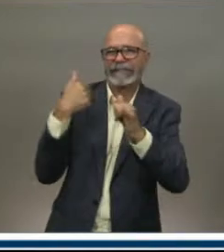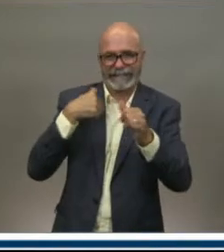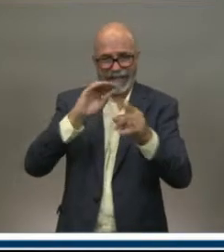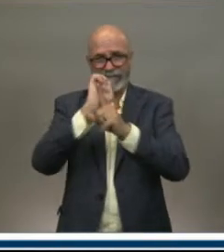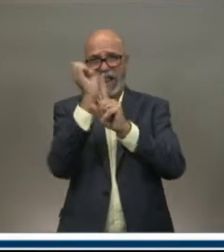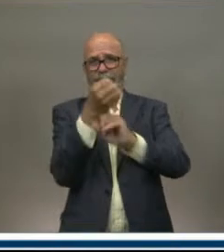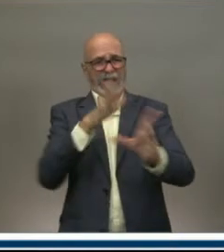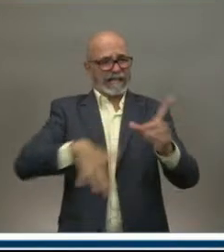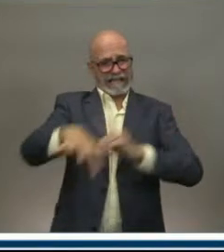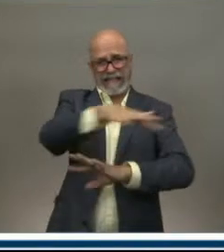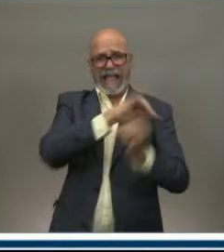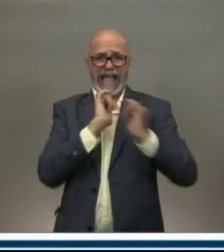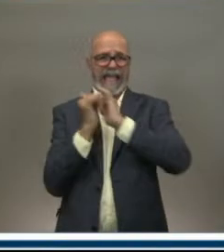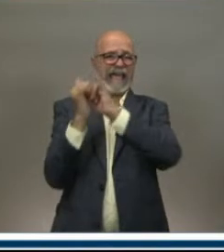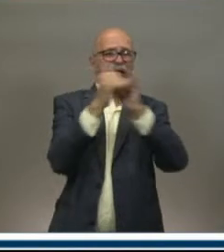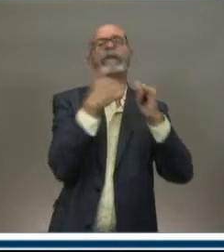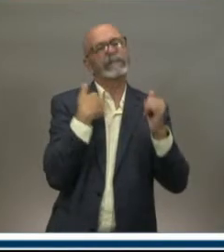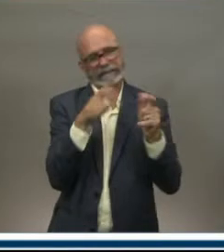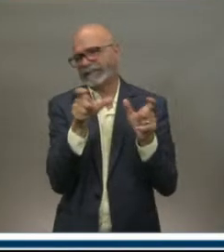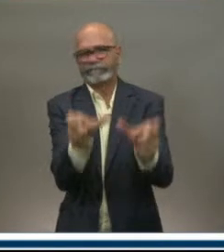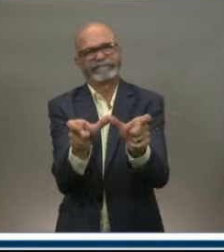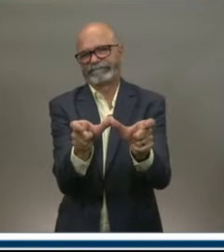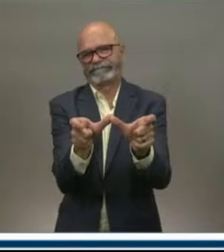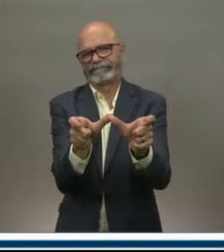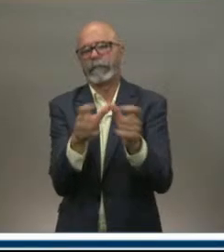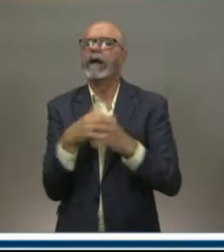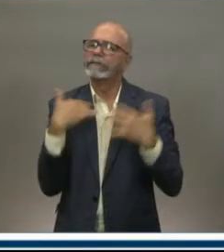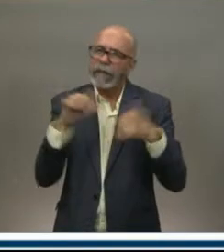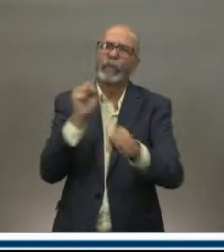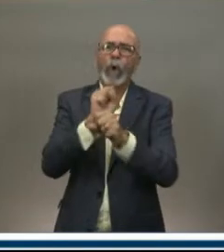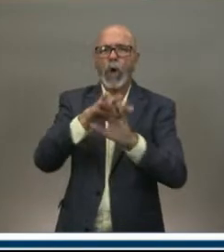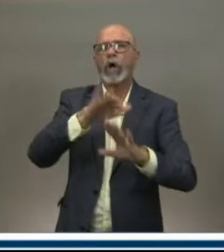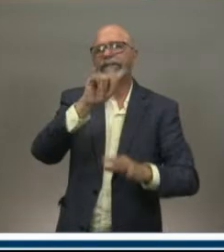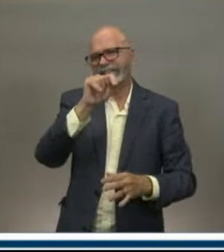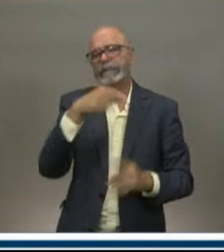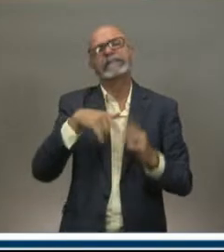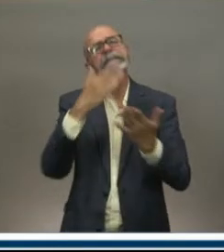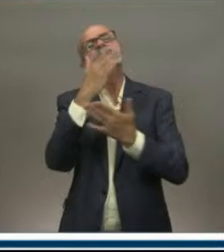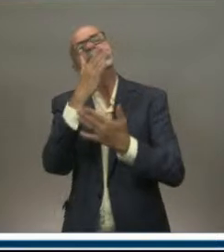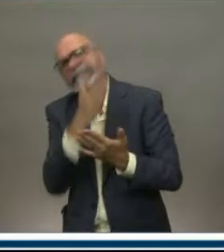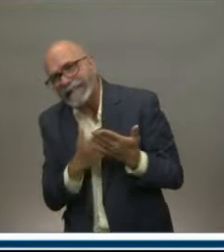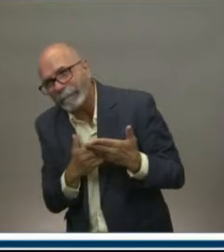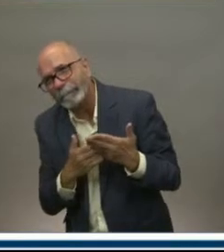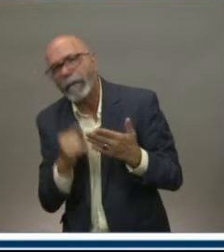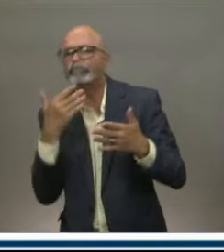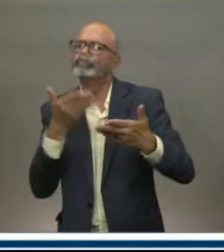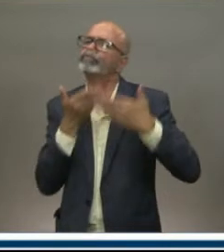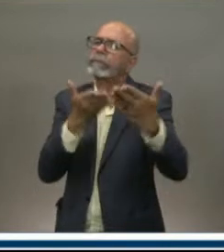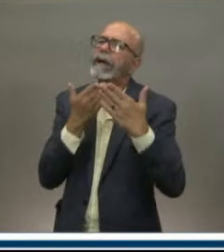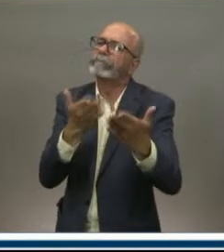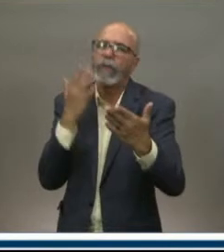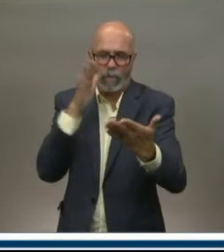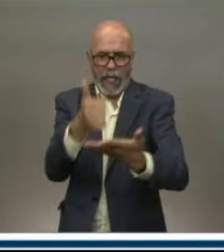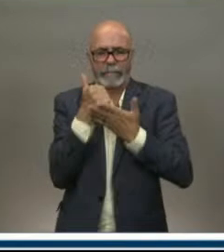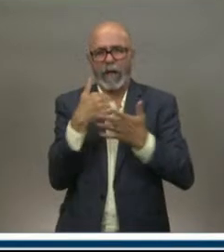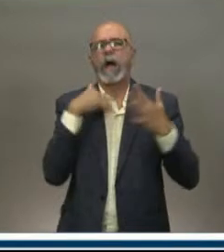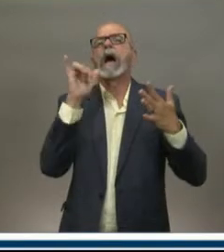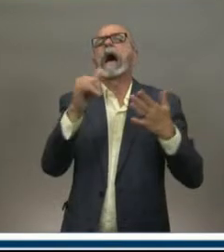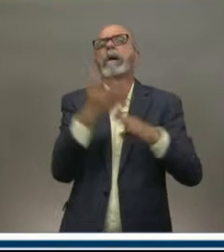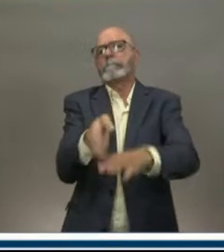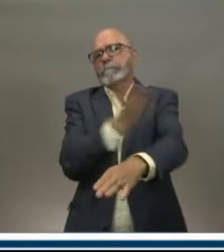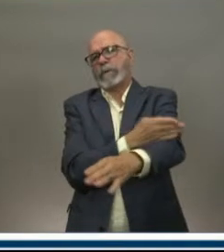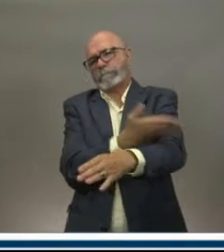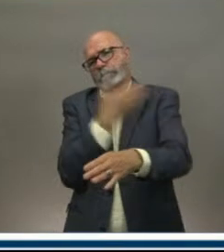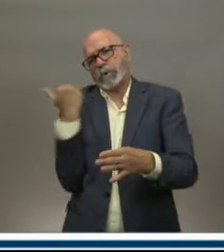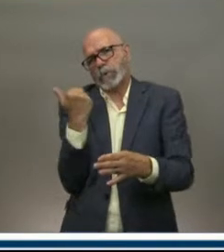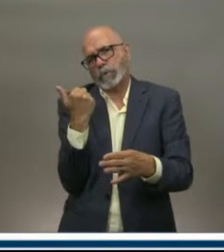there today. And so that's where a number of the specific recommendations will improve. The other piece is that we're certainly